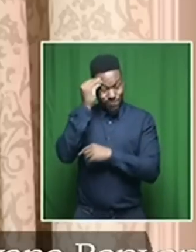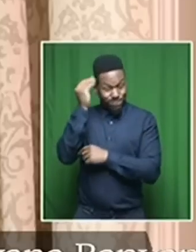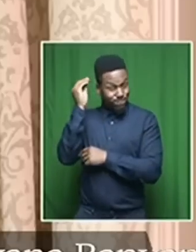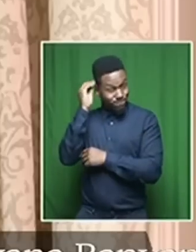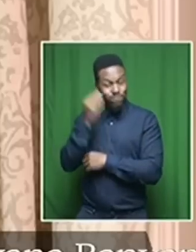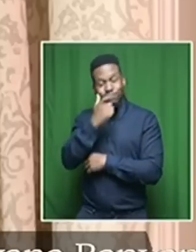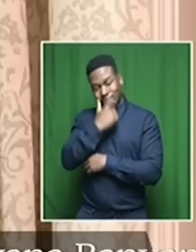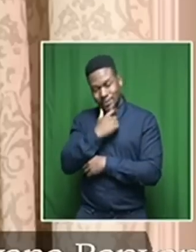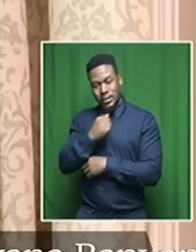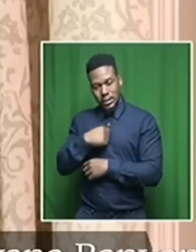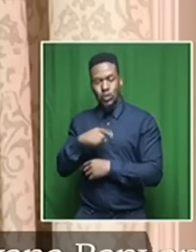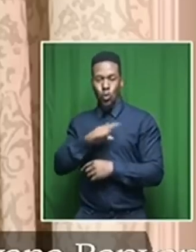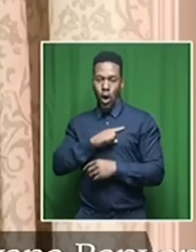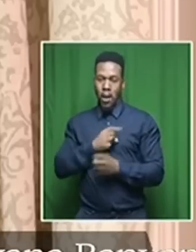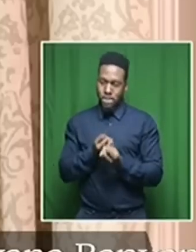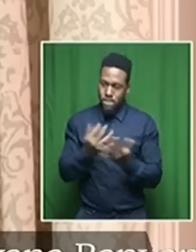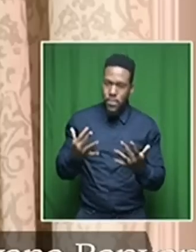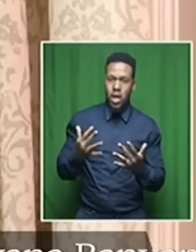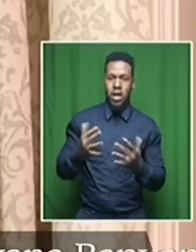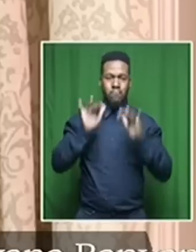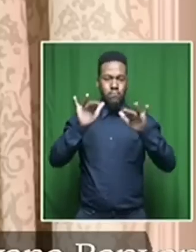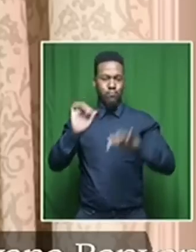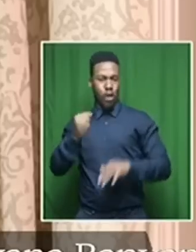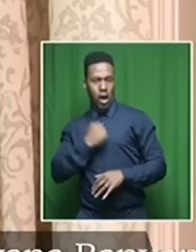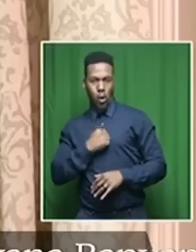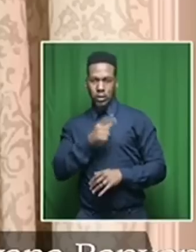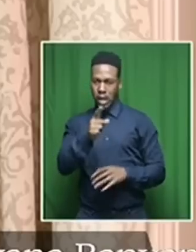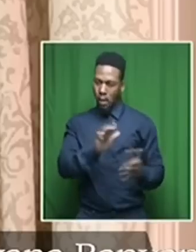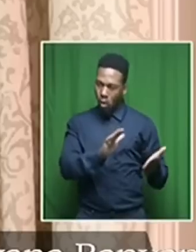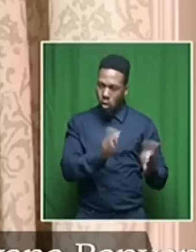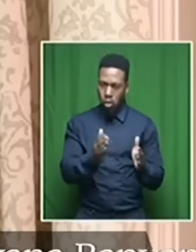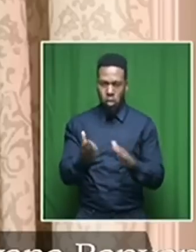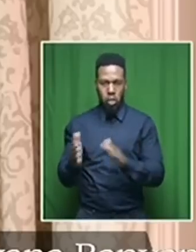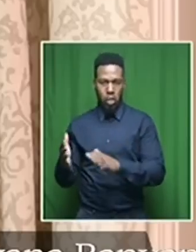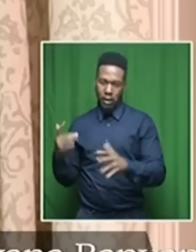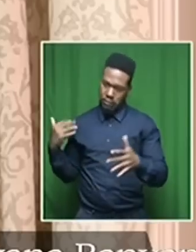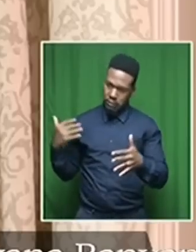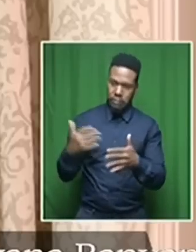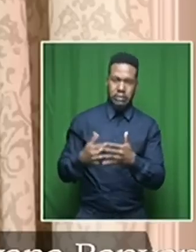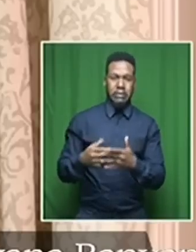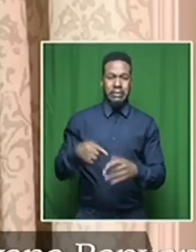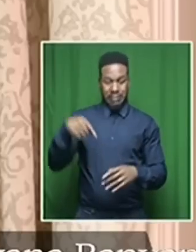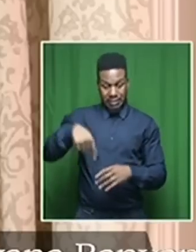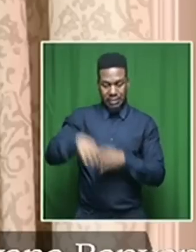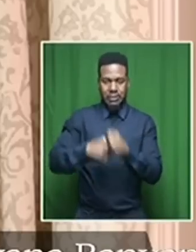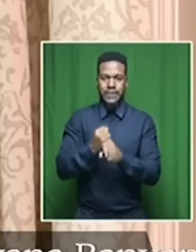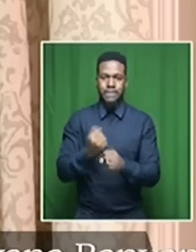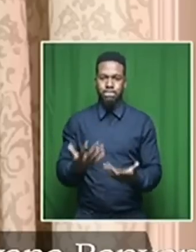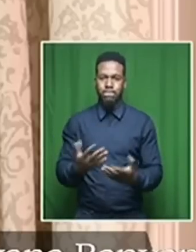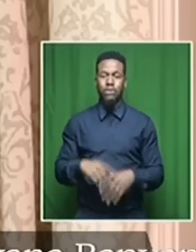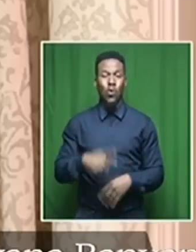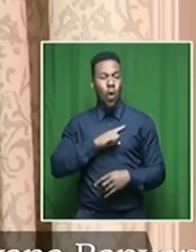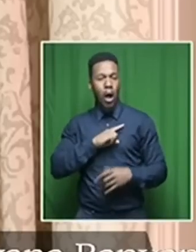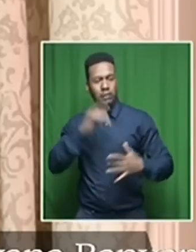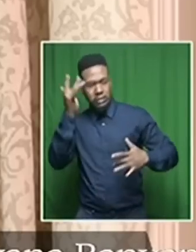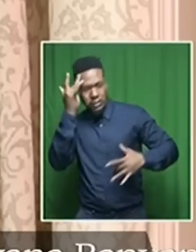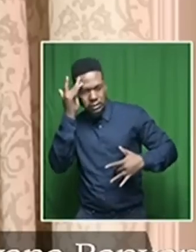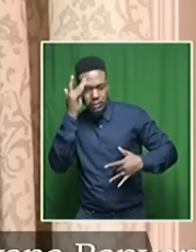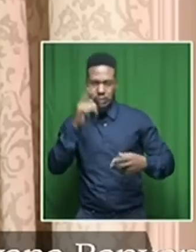compatriots who have lost their lives over the past year to disease,